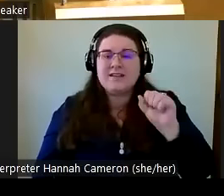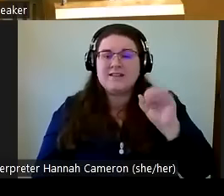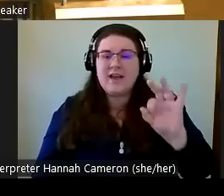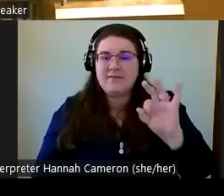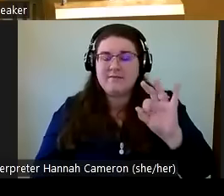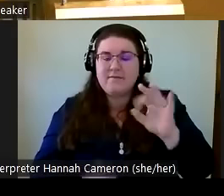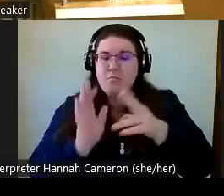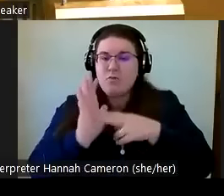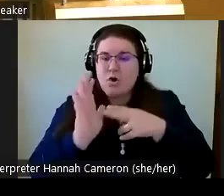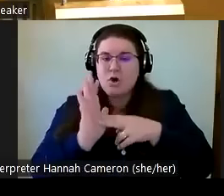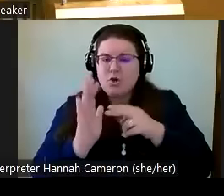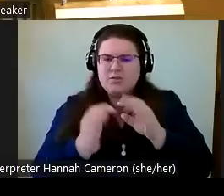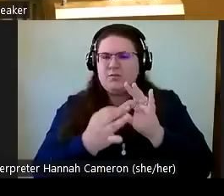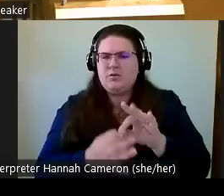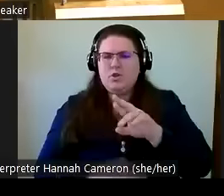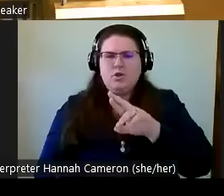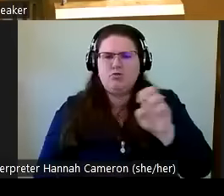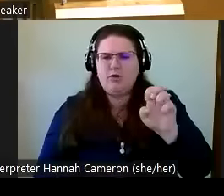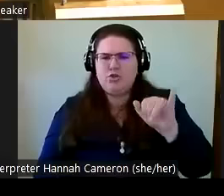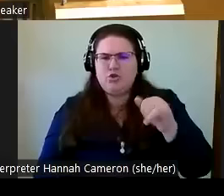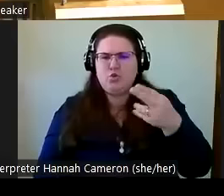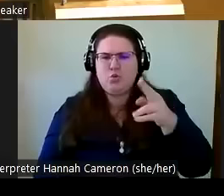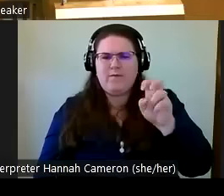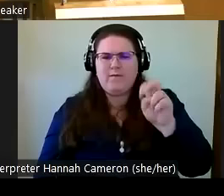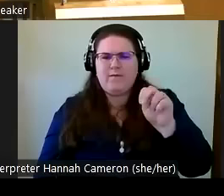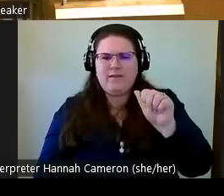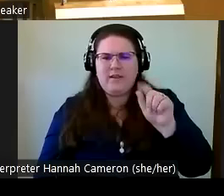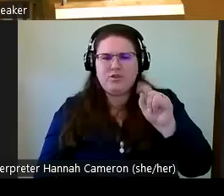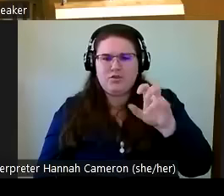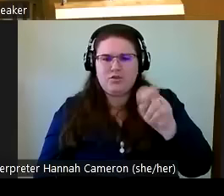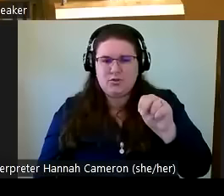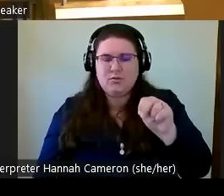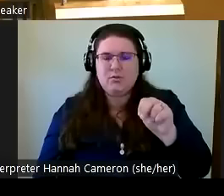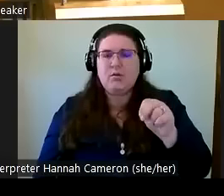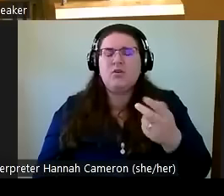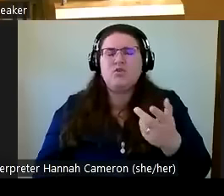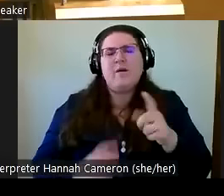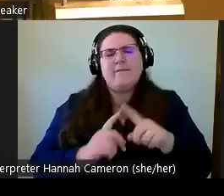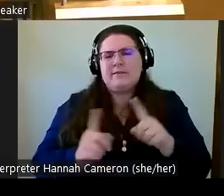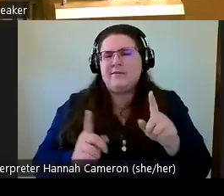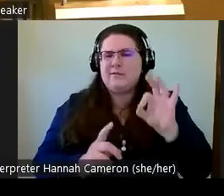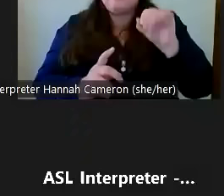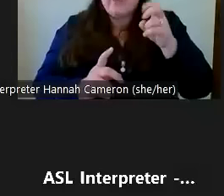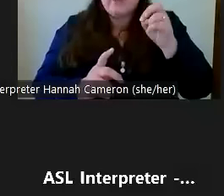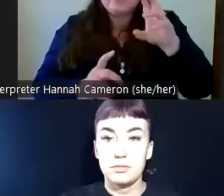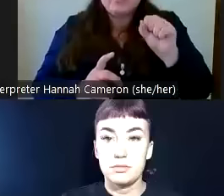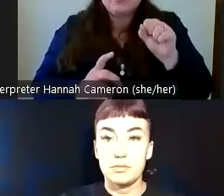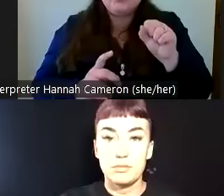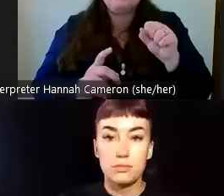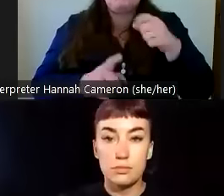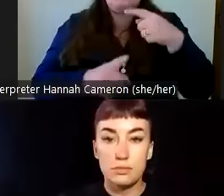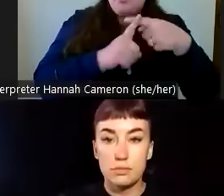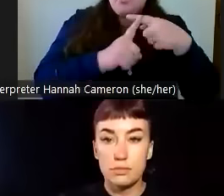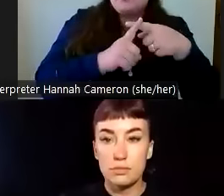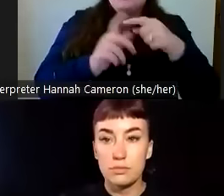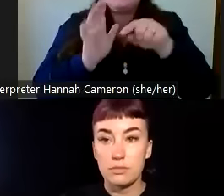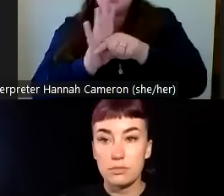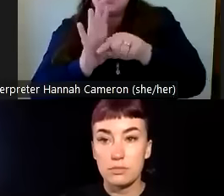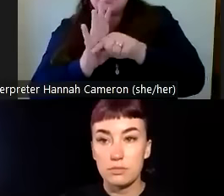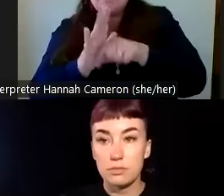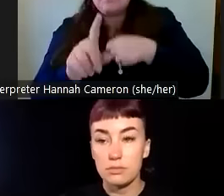was a combination of factors that were both good and bad for you, and they came up with a composite score. And those who had a